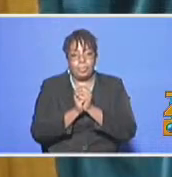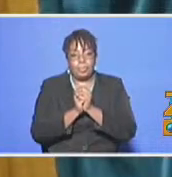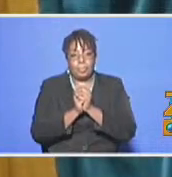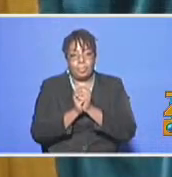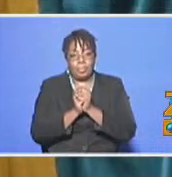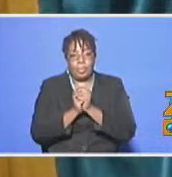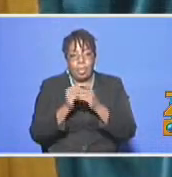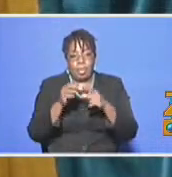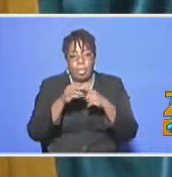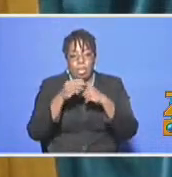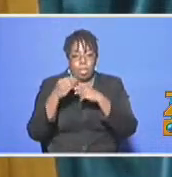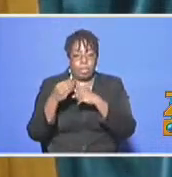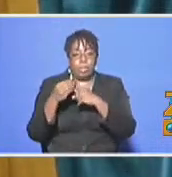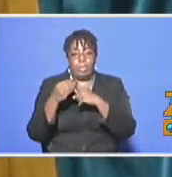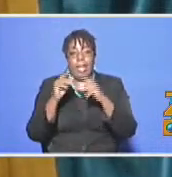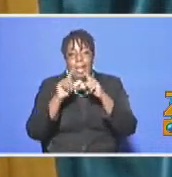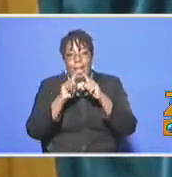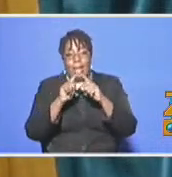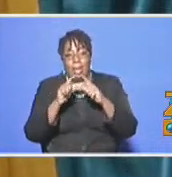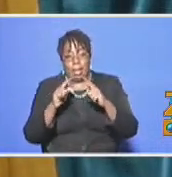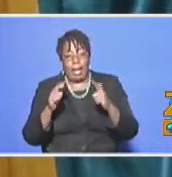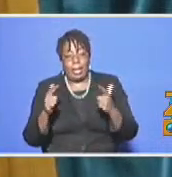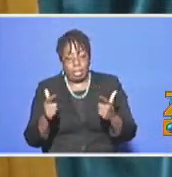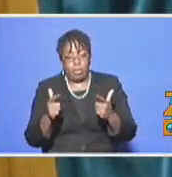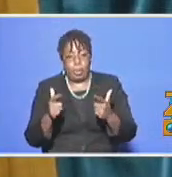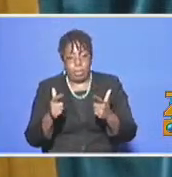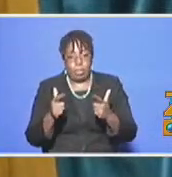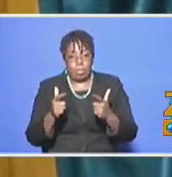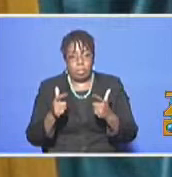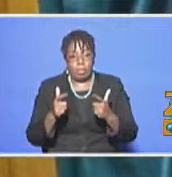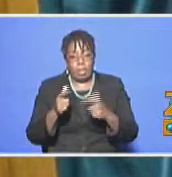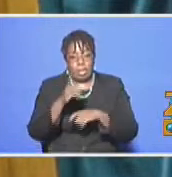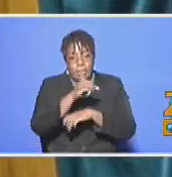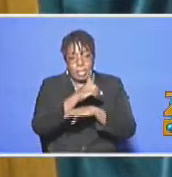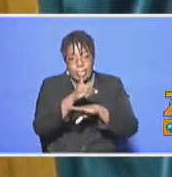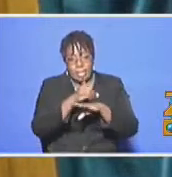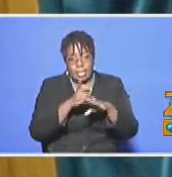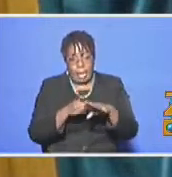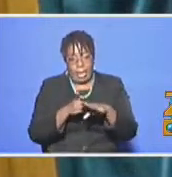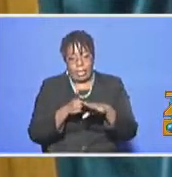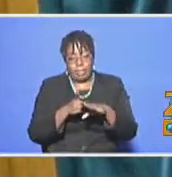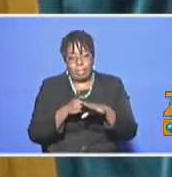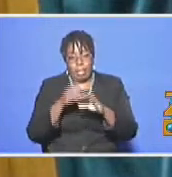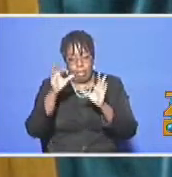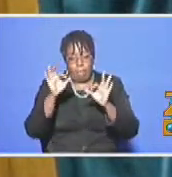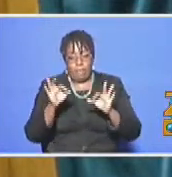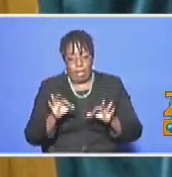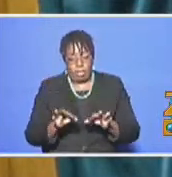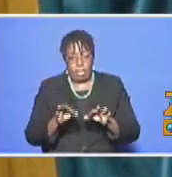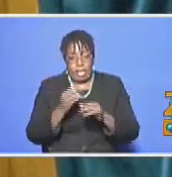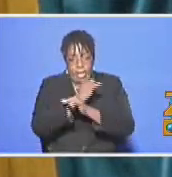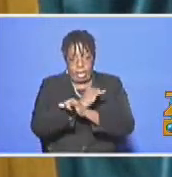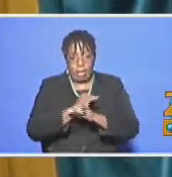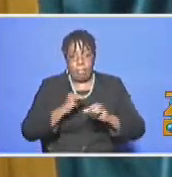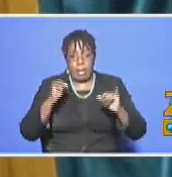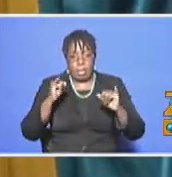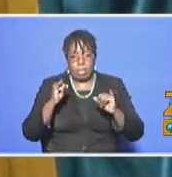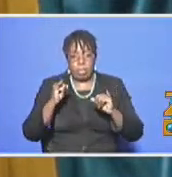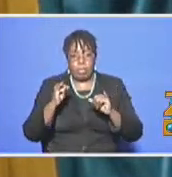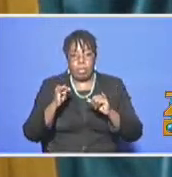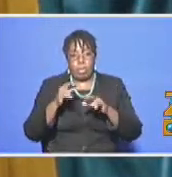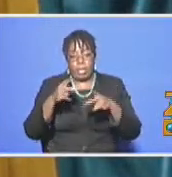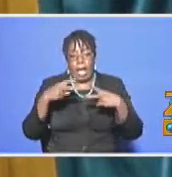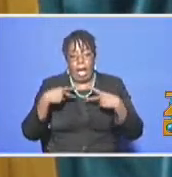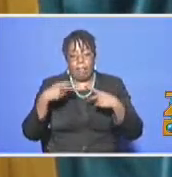unique Bahamian dialect combined with a stylish design makes perfect fashion sense. This independence, you can start a